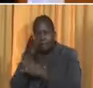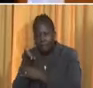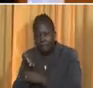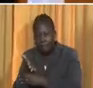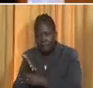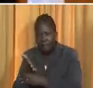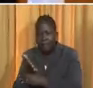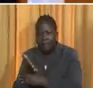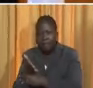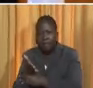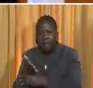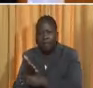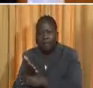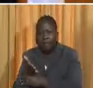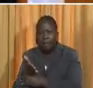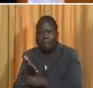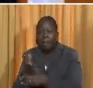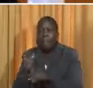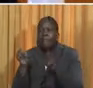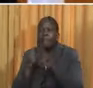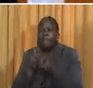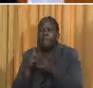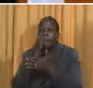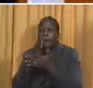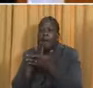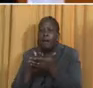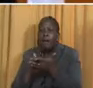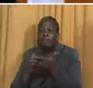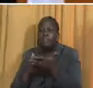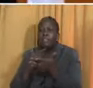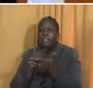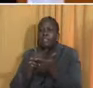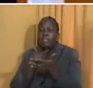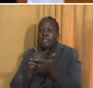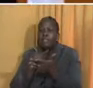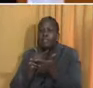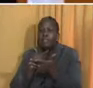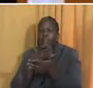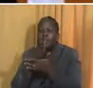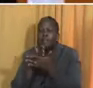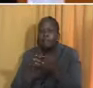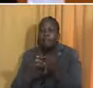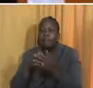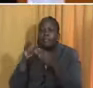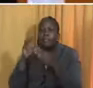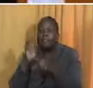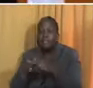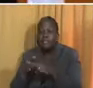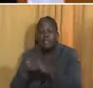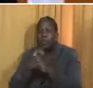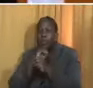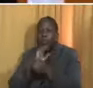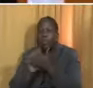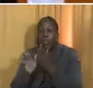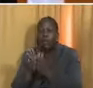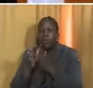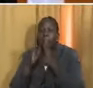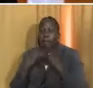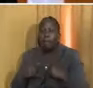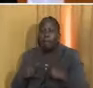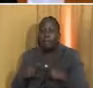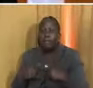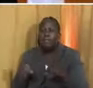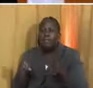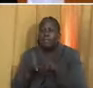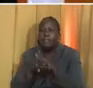its full complement. The vacancy started with the departure of Commissioner Akombe, who fled the country